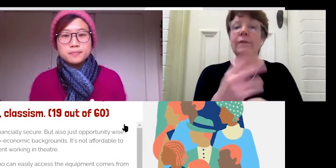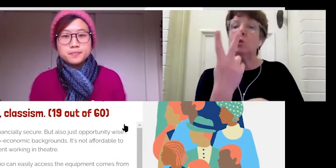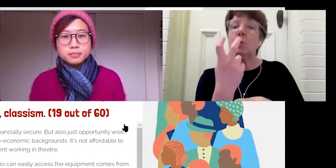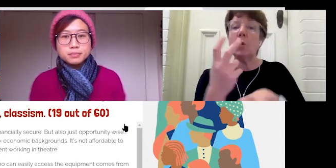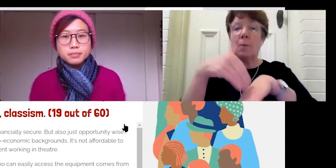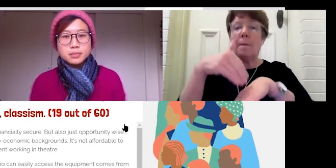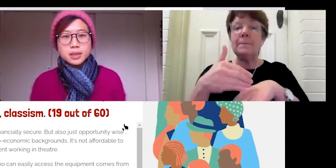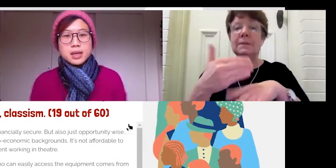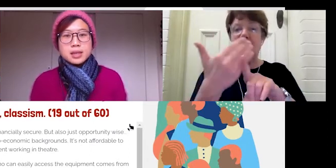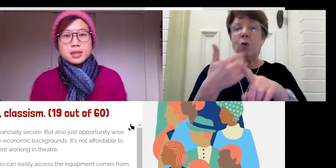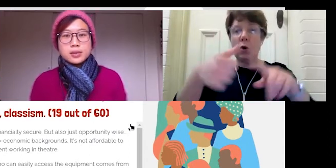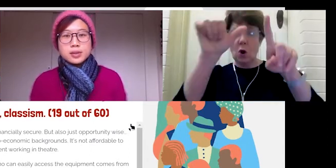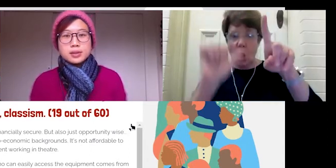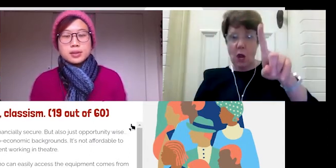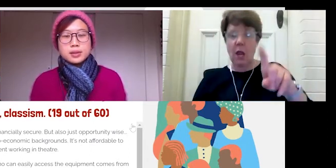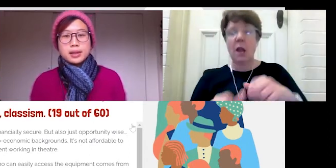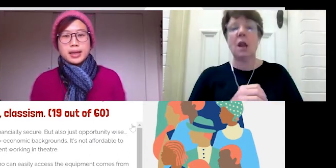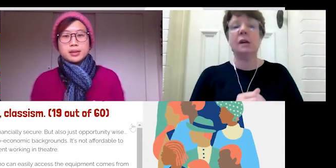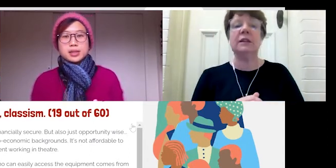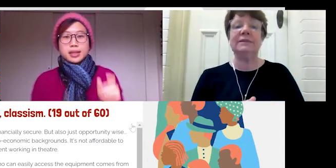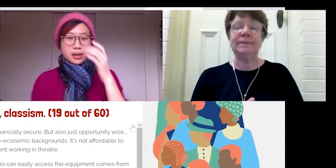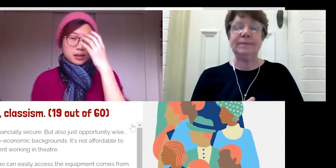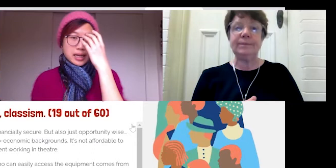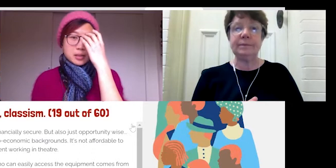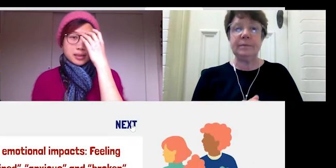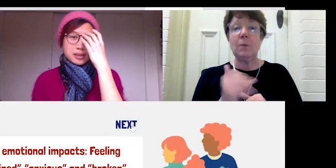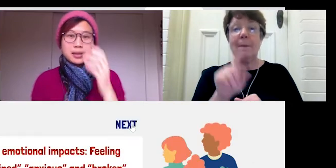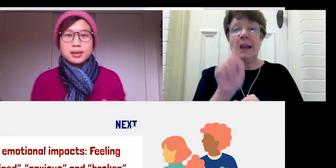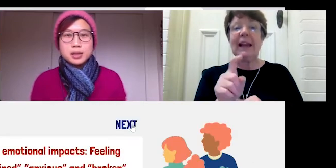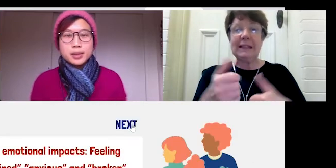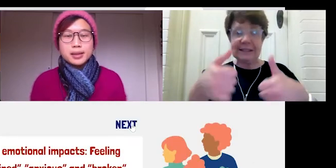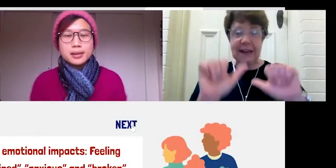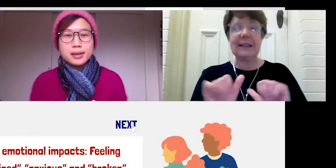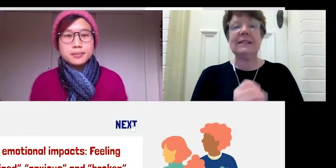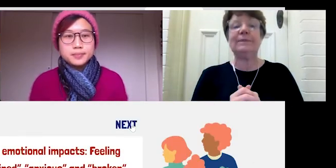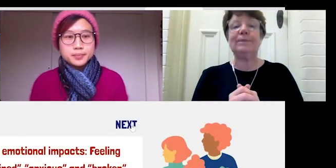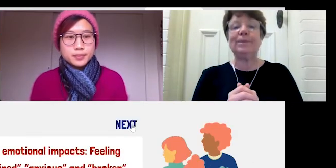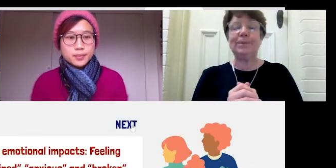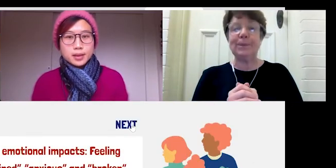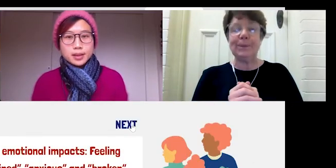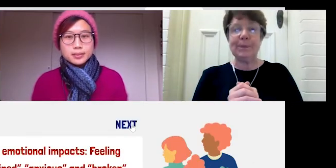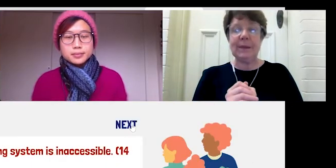on. So yeah, you just click on the next button at the top again, yeah.